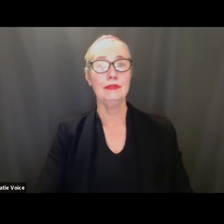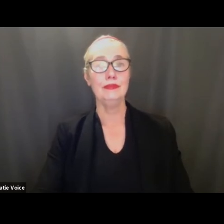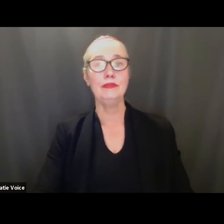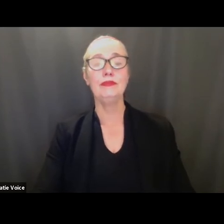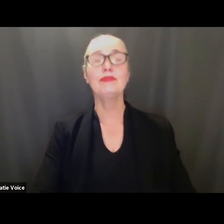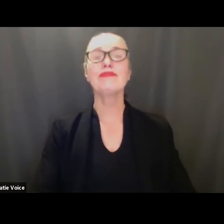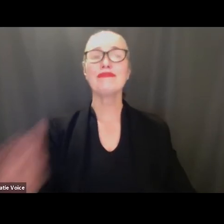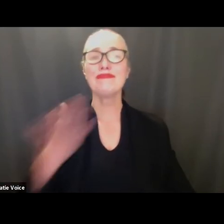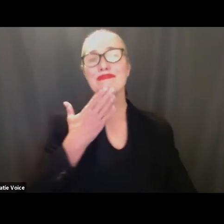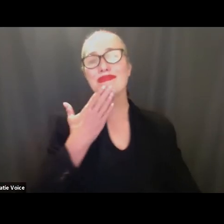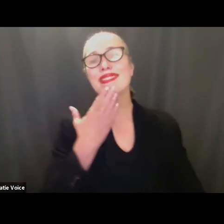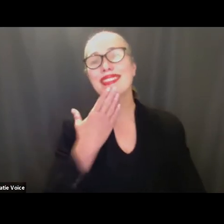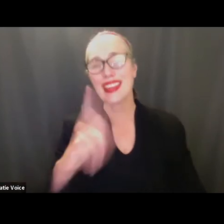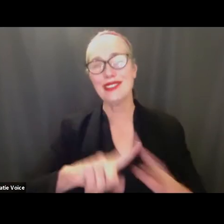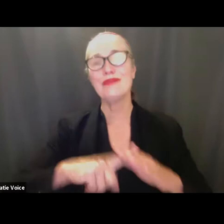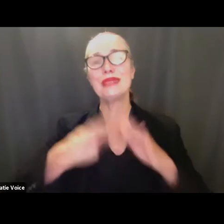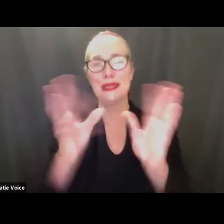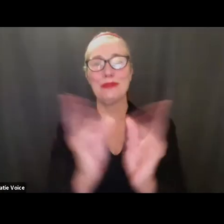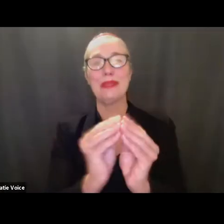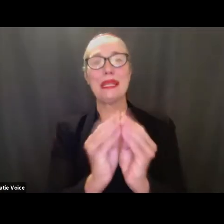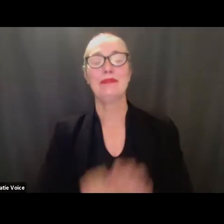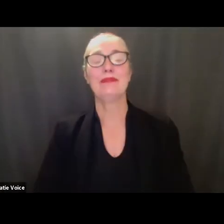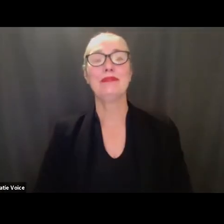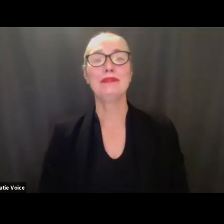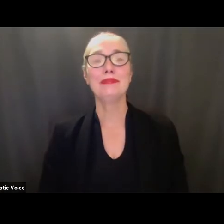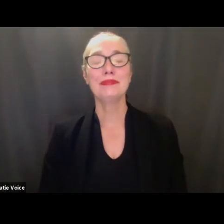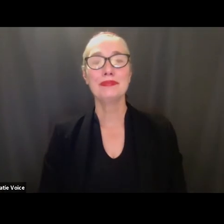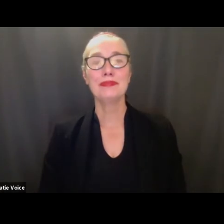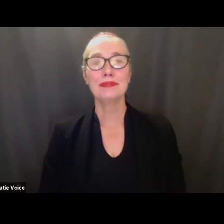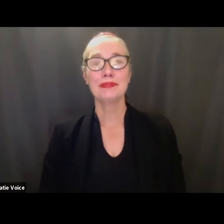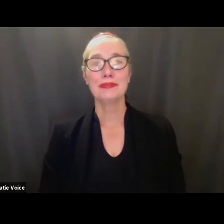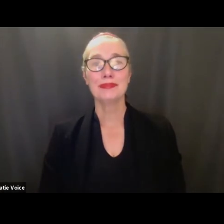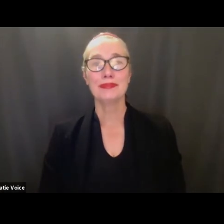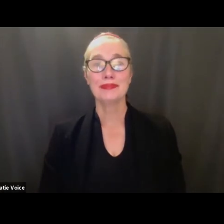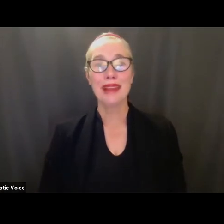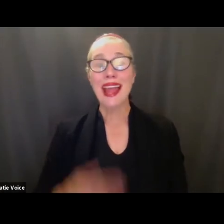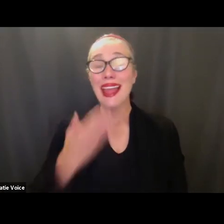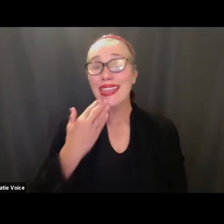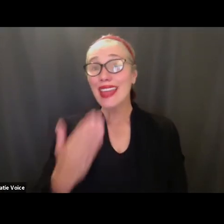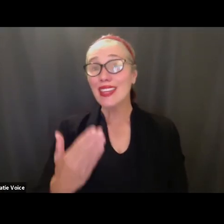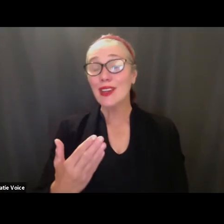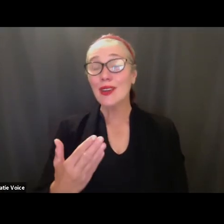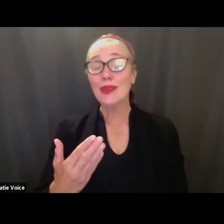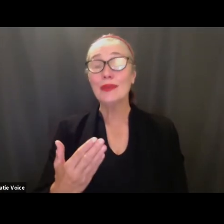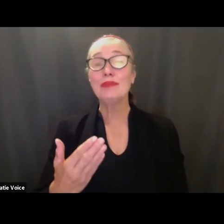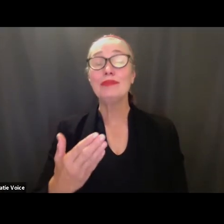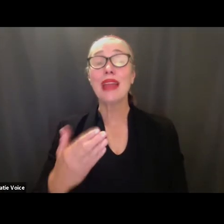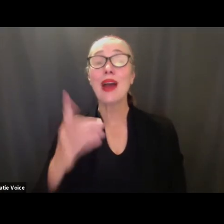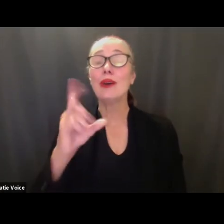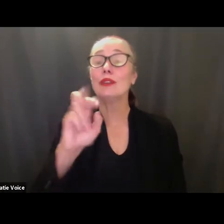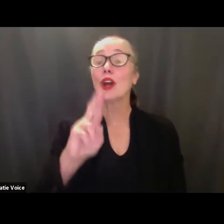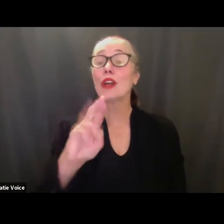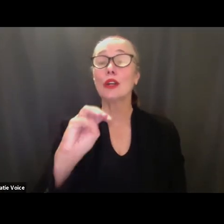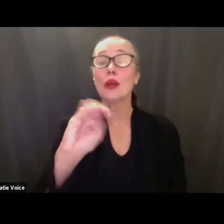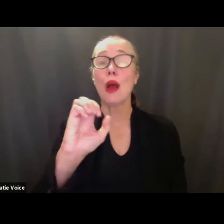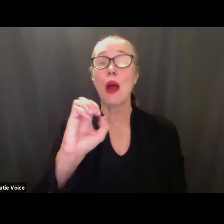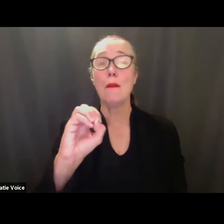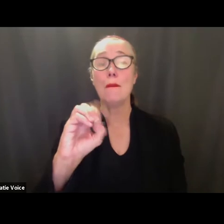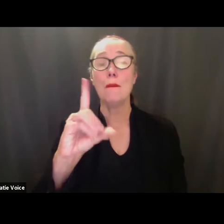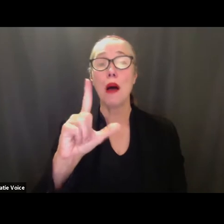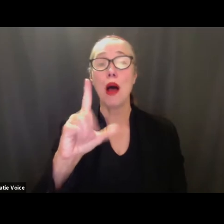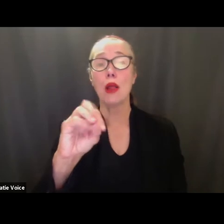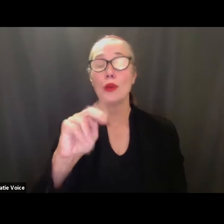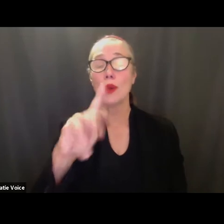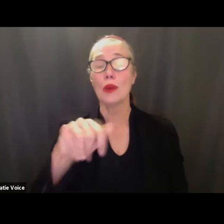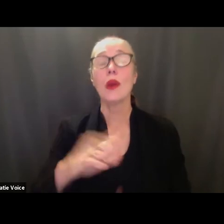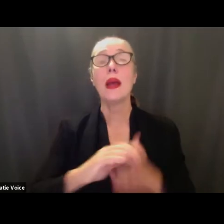thank you we may now begin thank you now dr maldonado please please in the pledge of allegiance